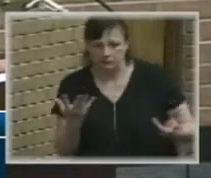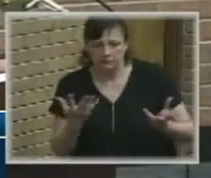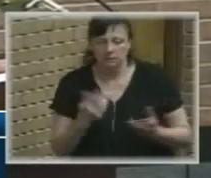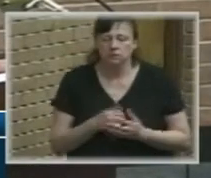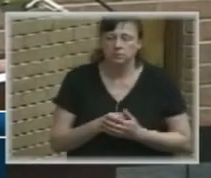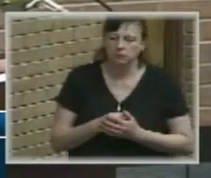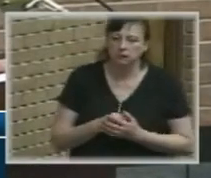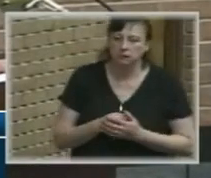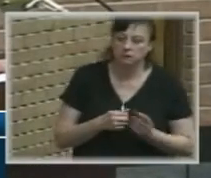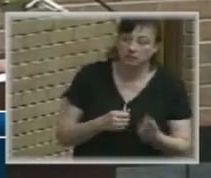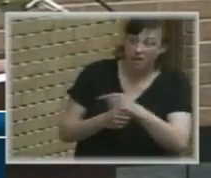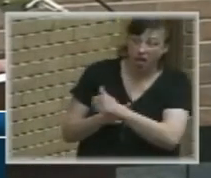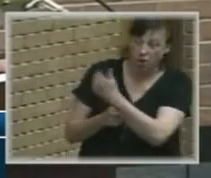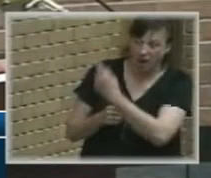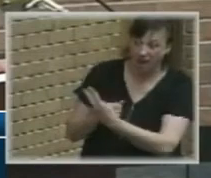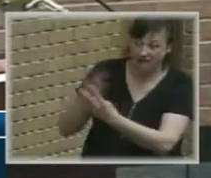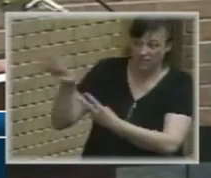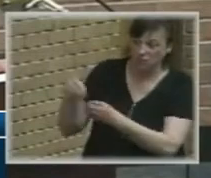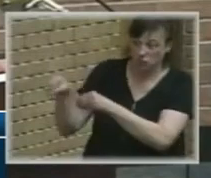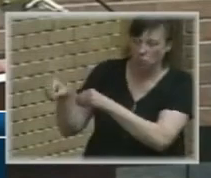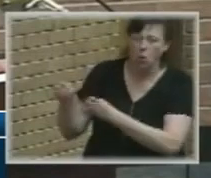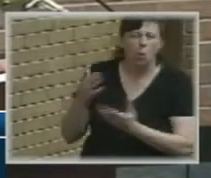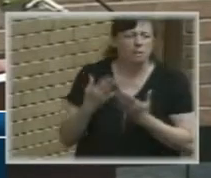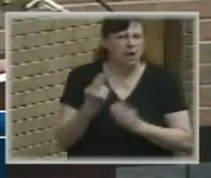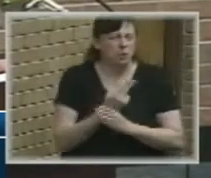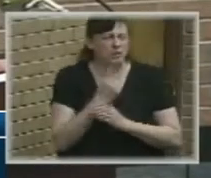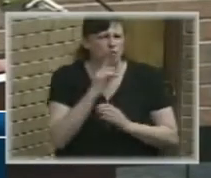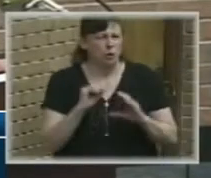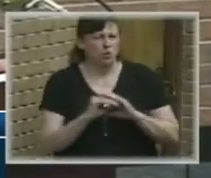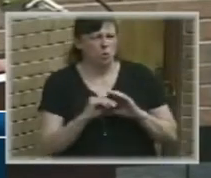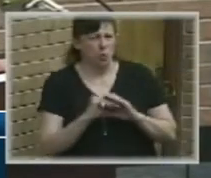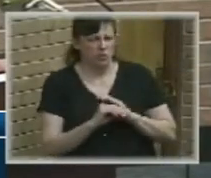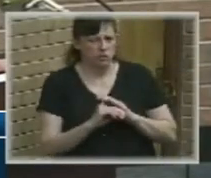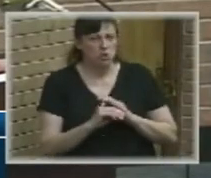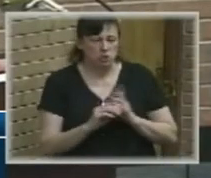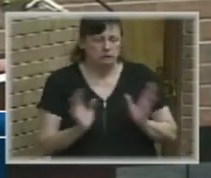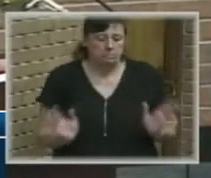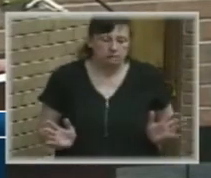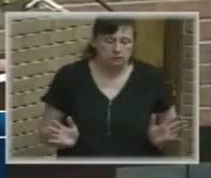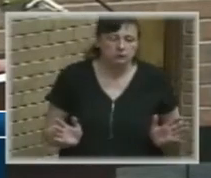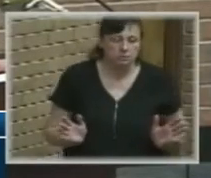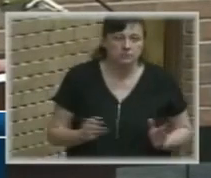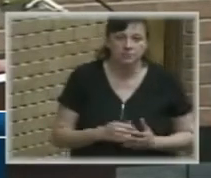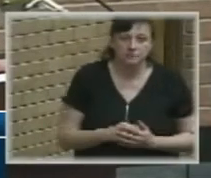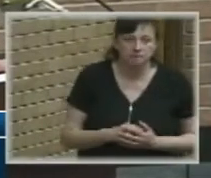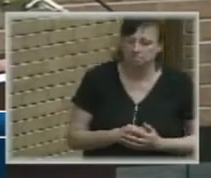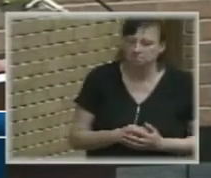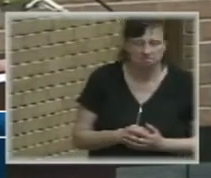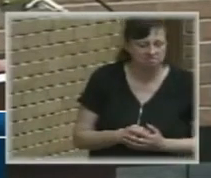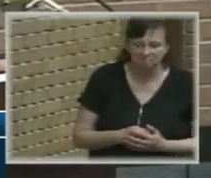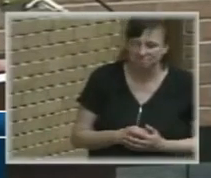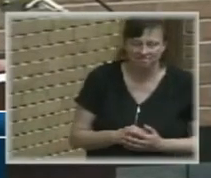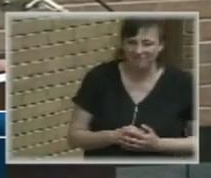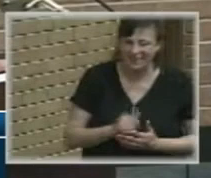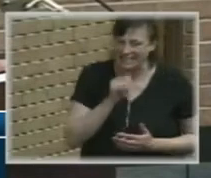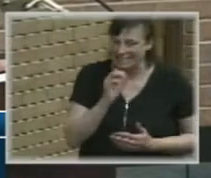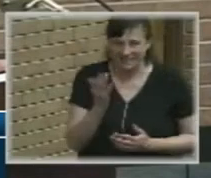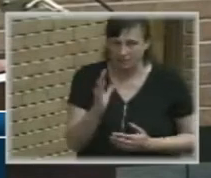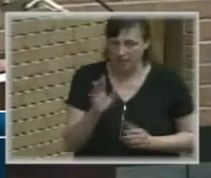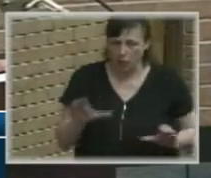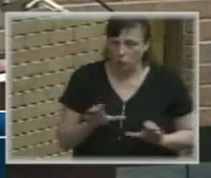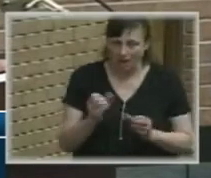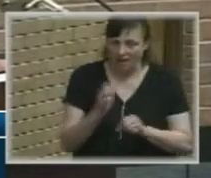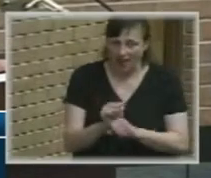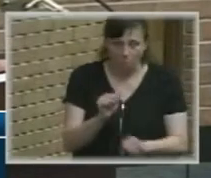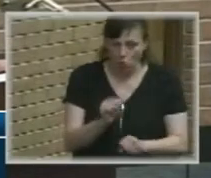other half of the studio? He said, well, we might use it for storage. He was very firm that they weren't doing much past